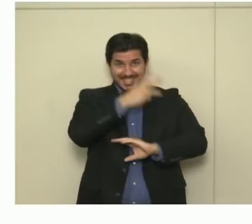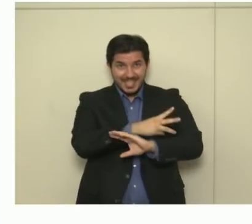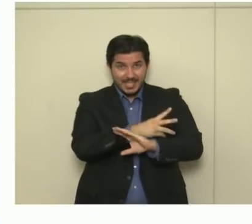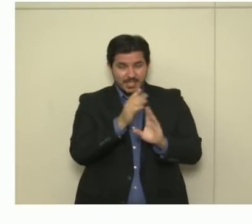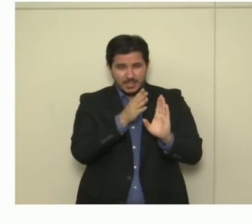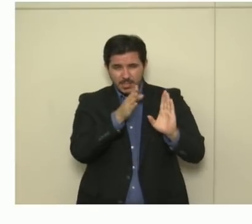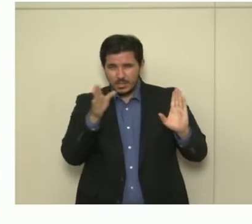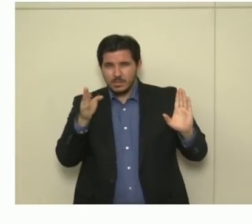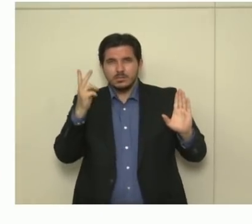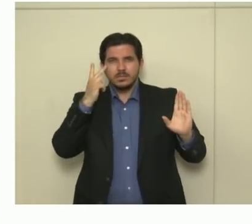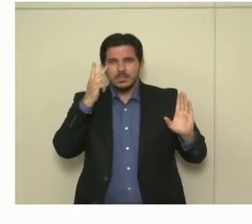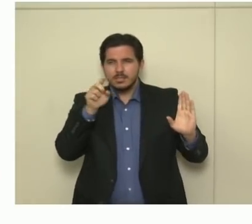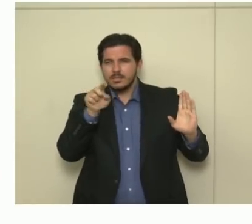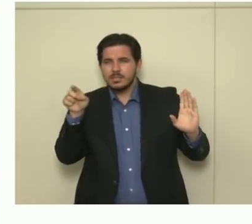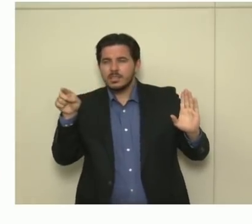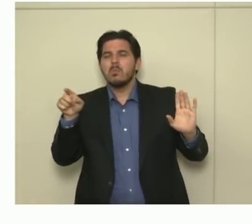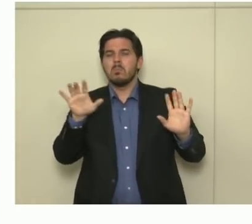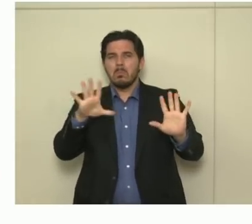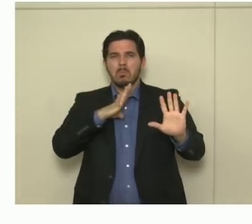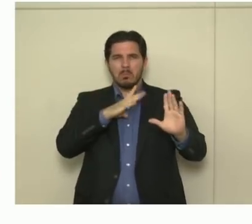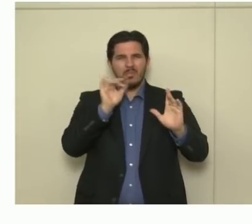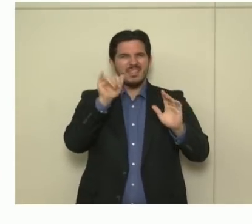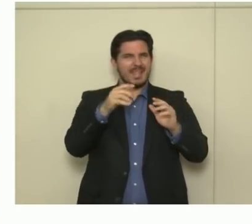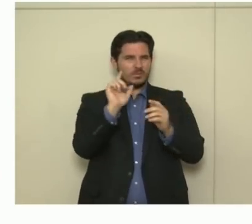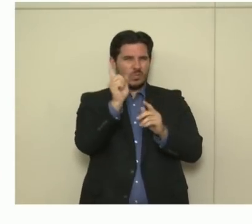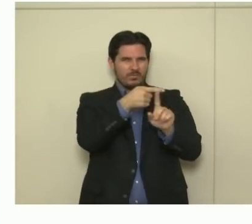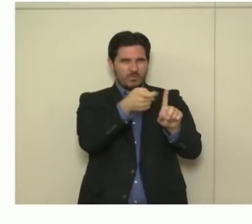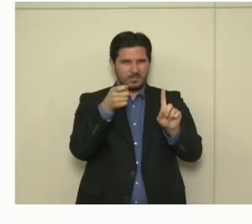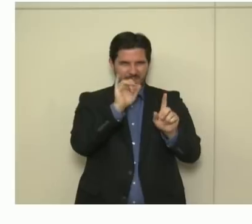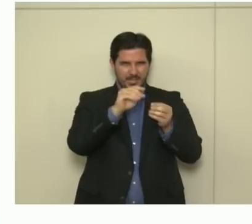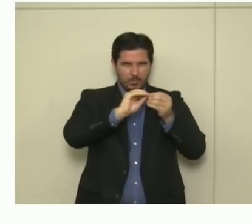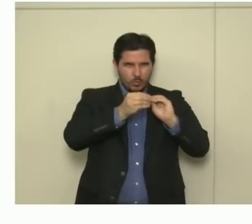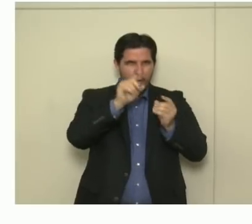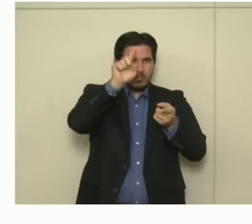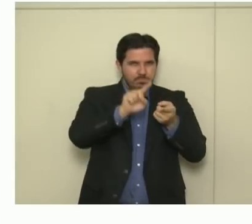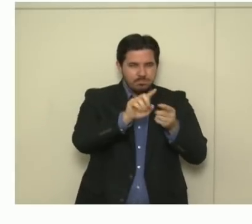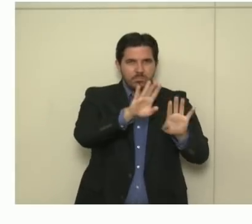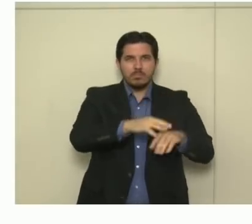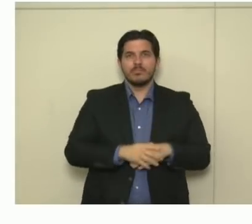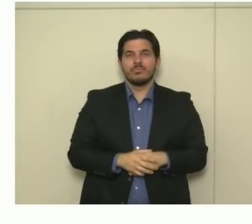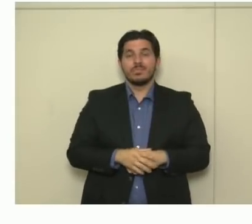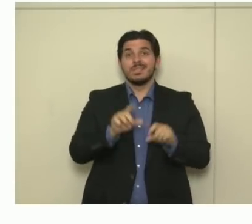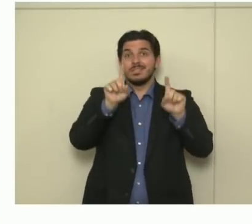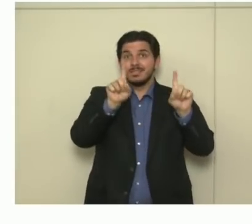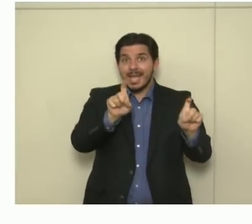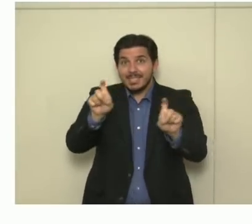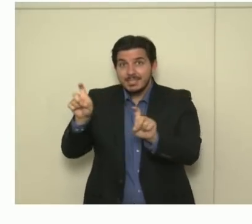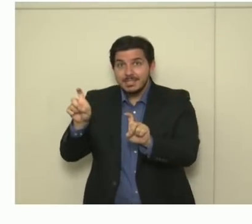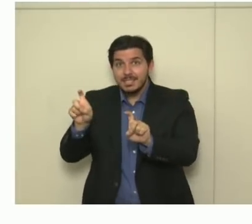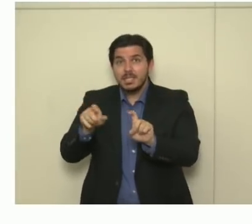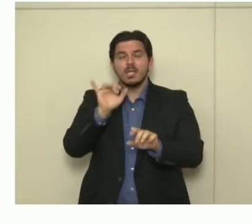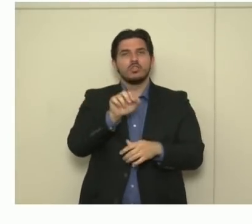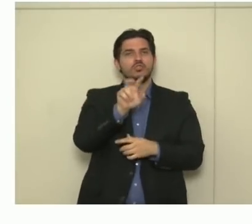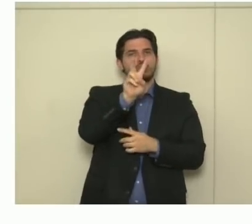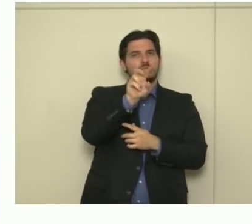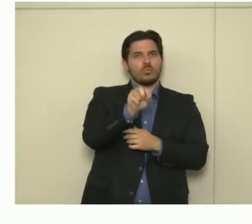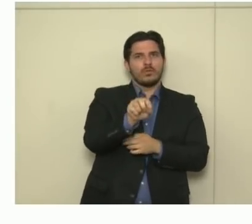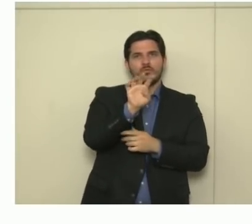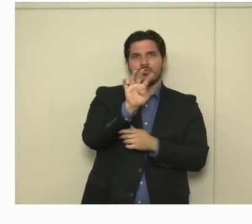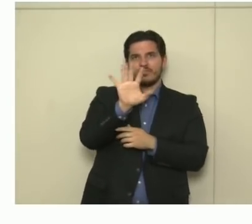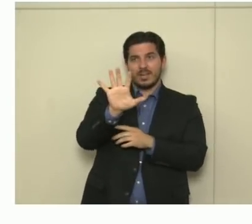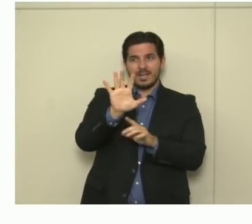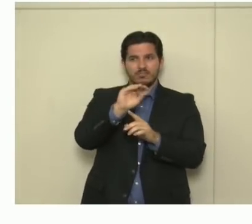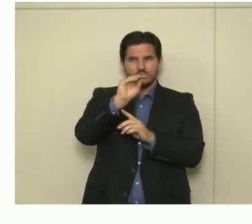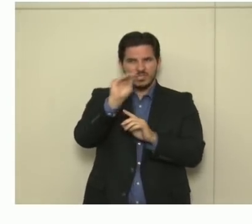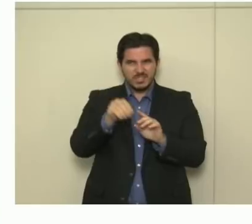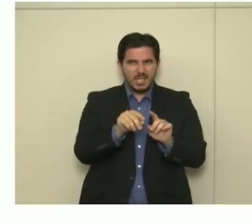well in our testing numbers. And our test positivity rate at 2.5% is the best. Not only is it the best in the